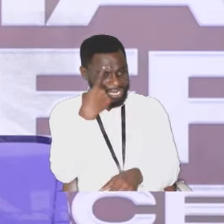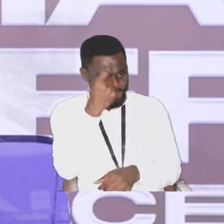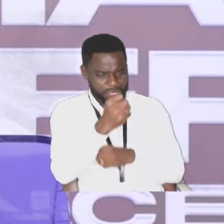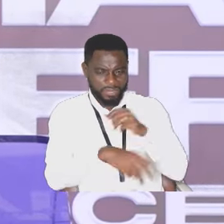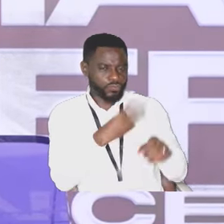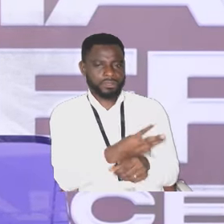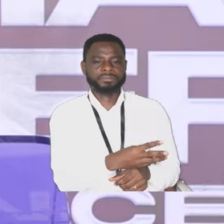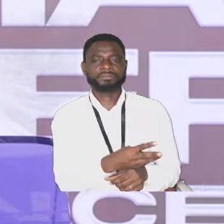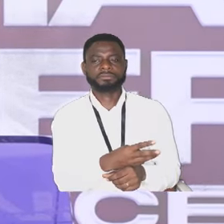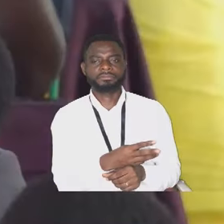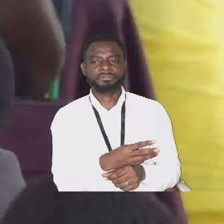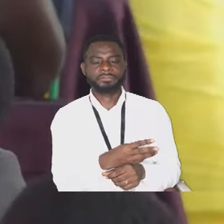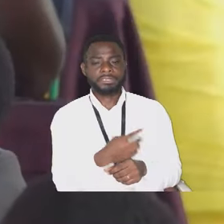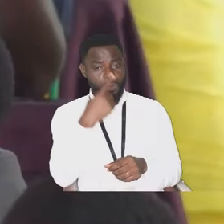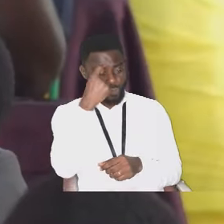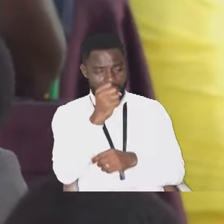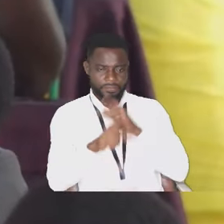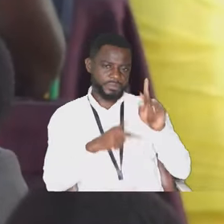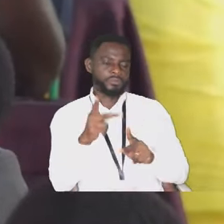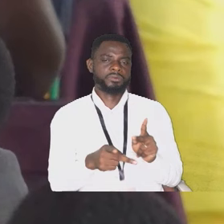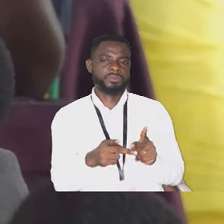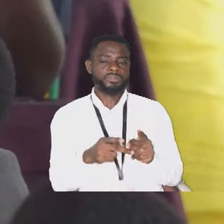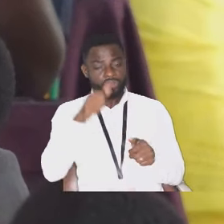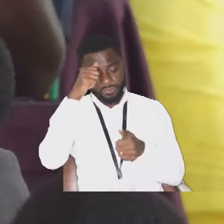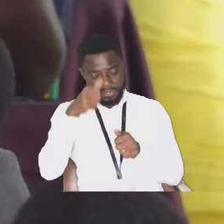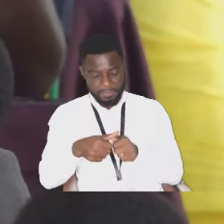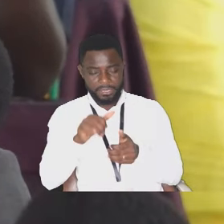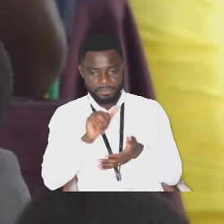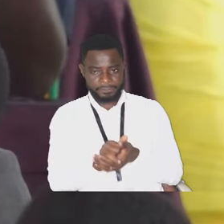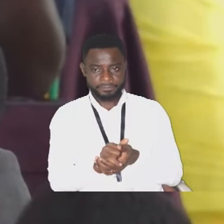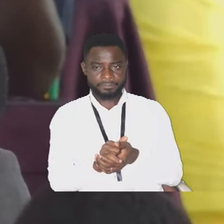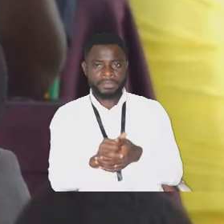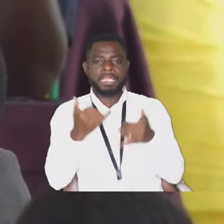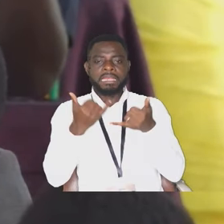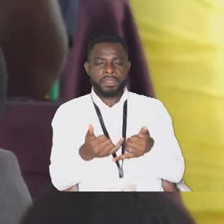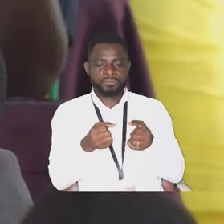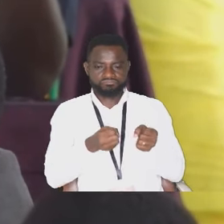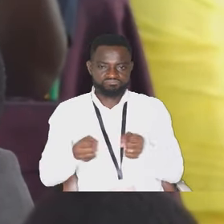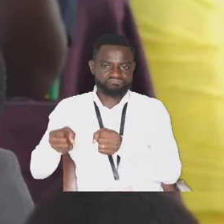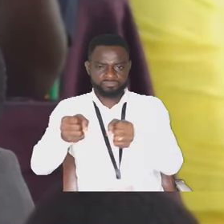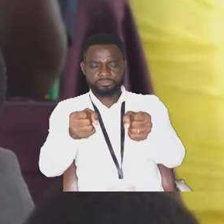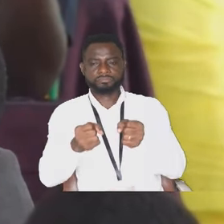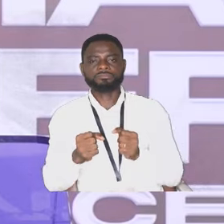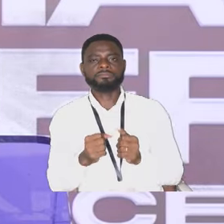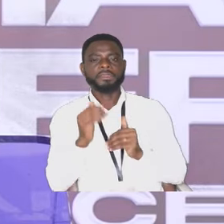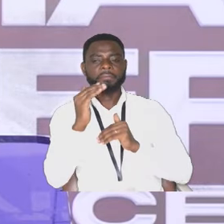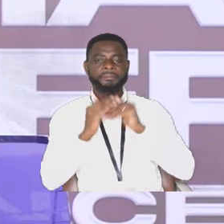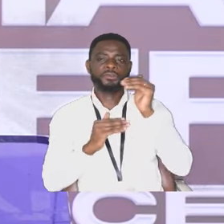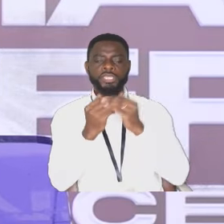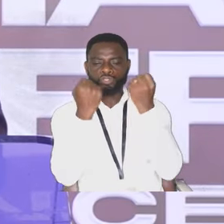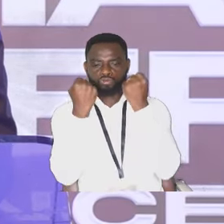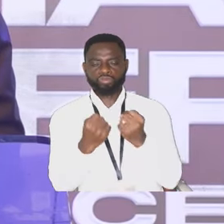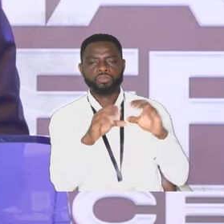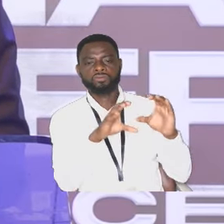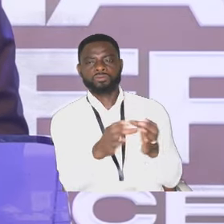he puts it, the wicked people. So let's take note of that. Then now, strategies. Quickly, building strong communities. The